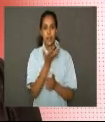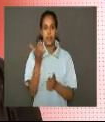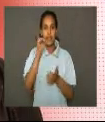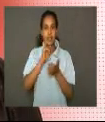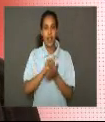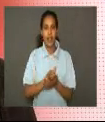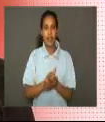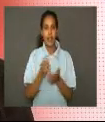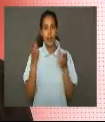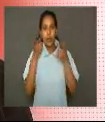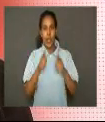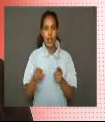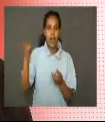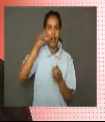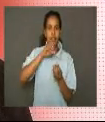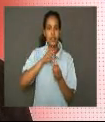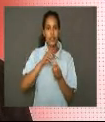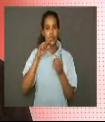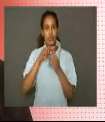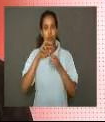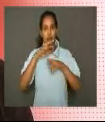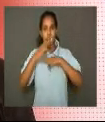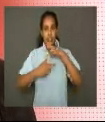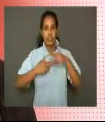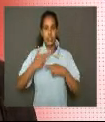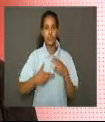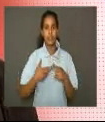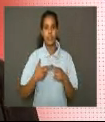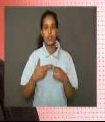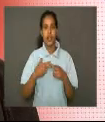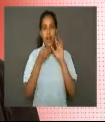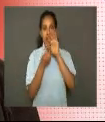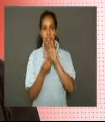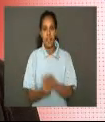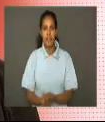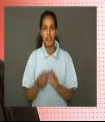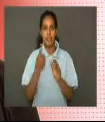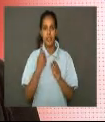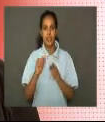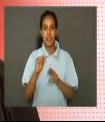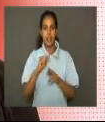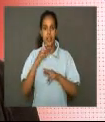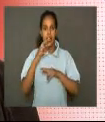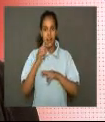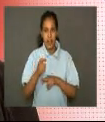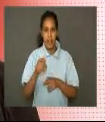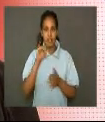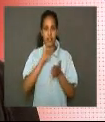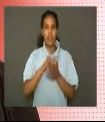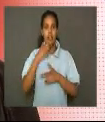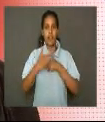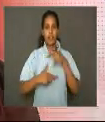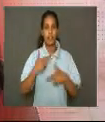that, when added to a reaction, affect the rate of that reaction.